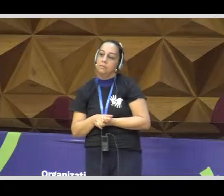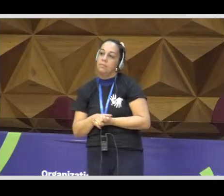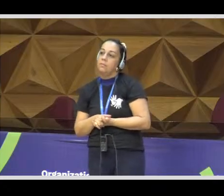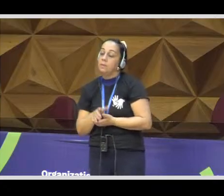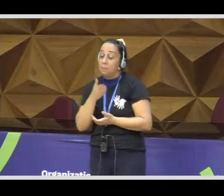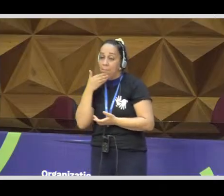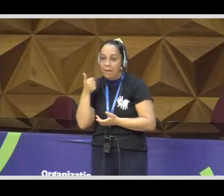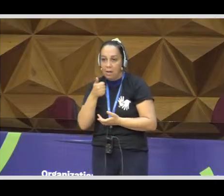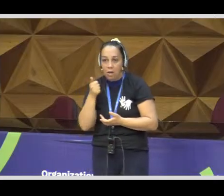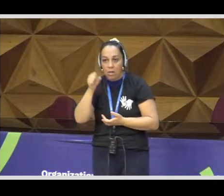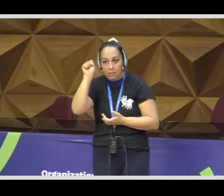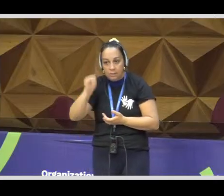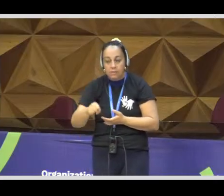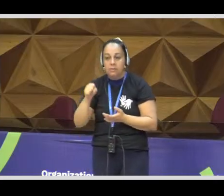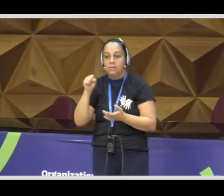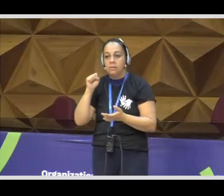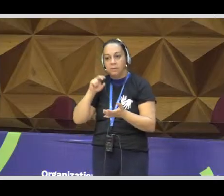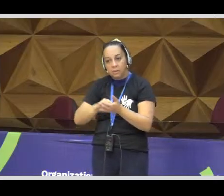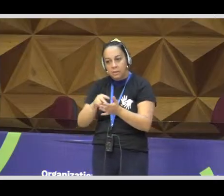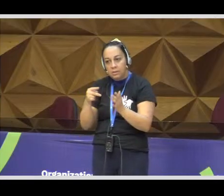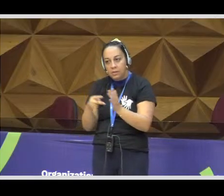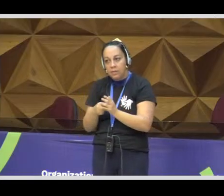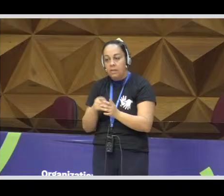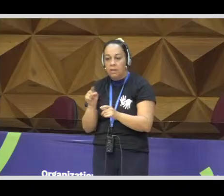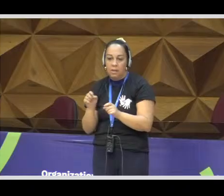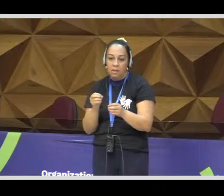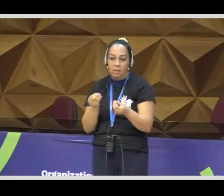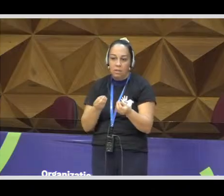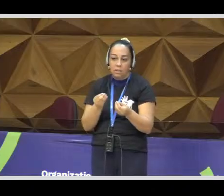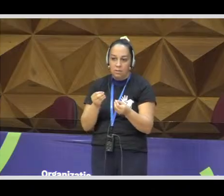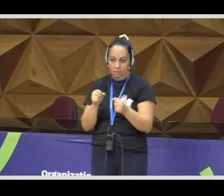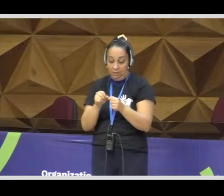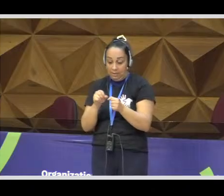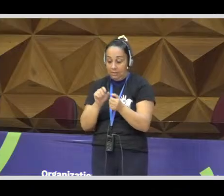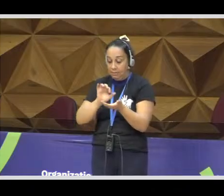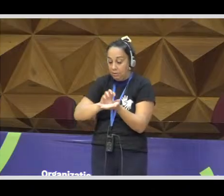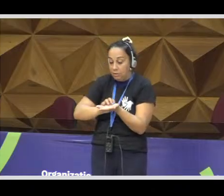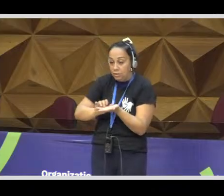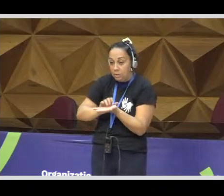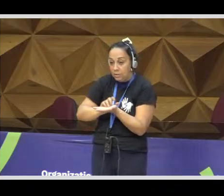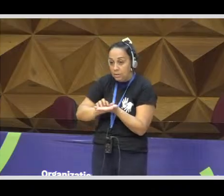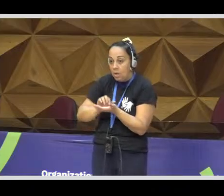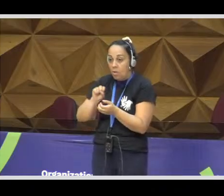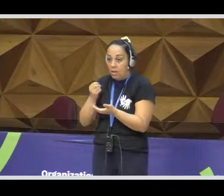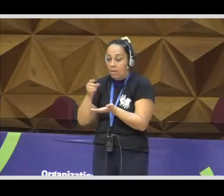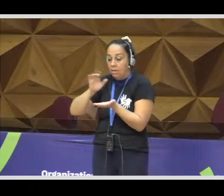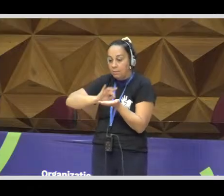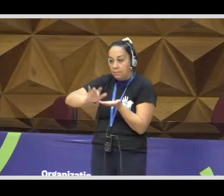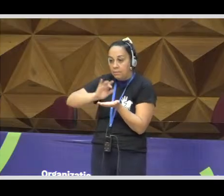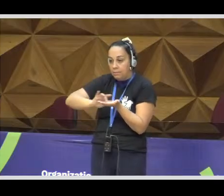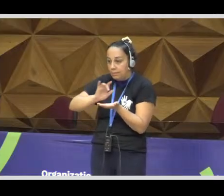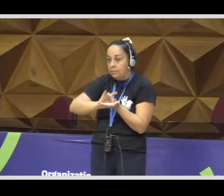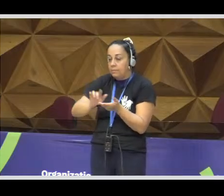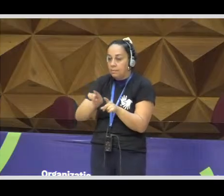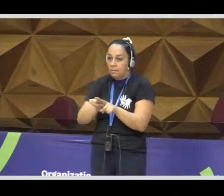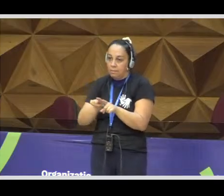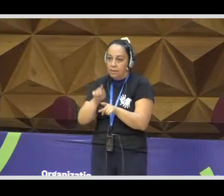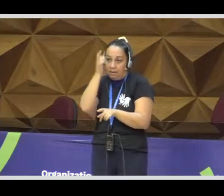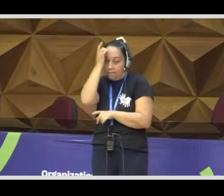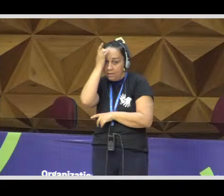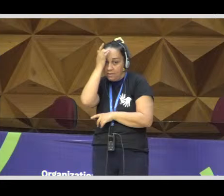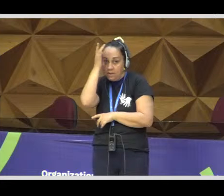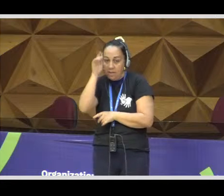all the tapping and dragging operations. Much less errors, much easier to do, improves